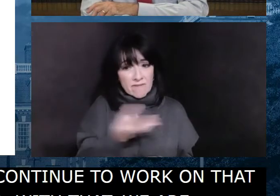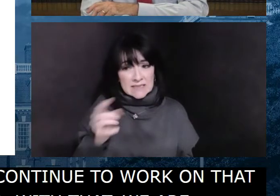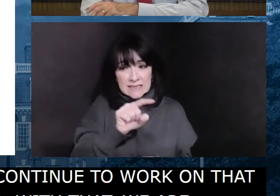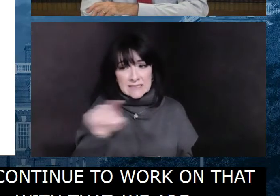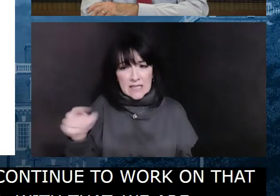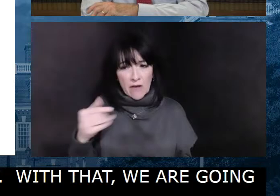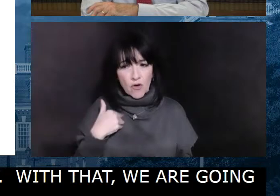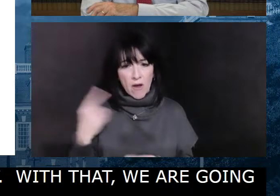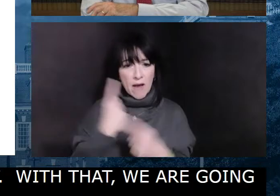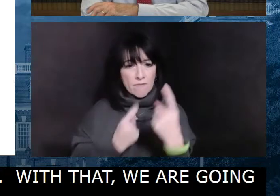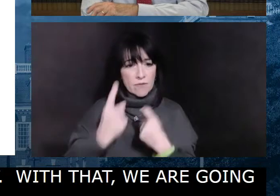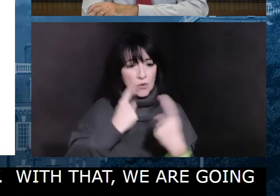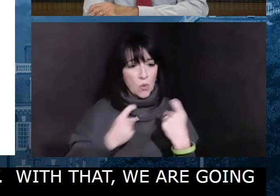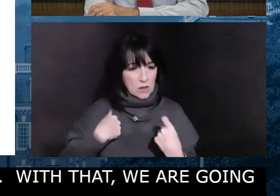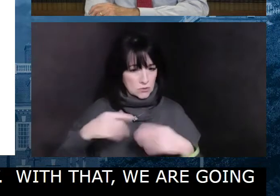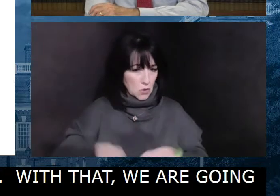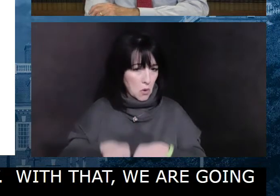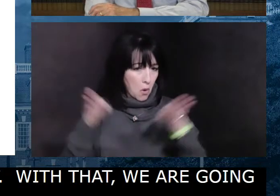questions.